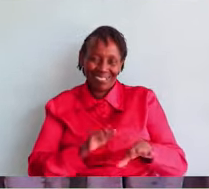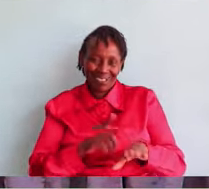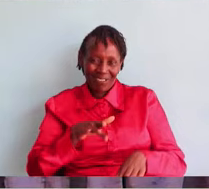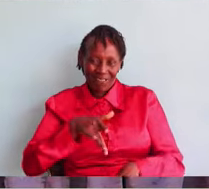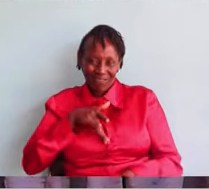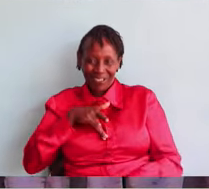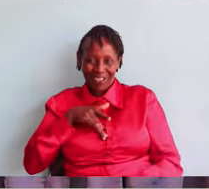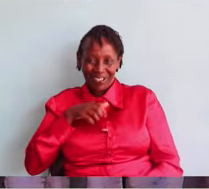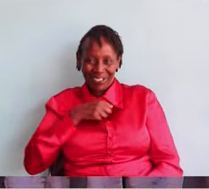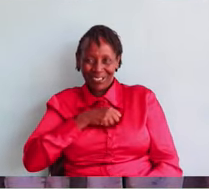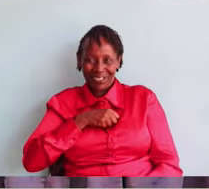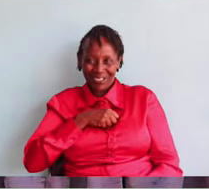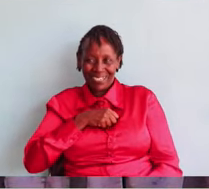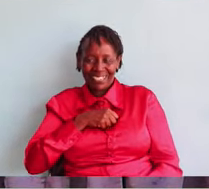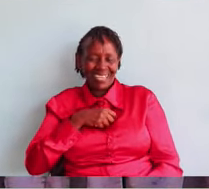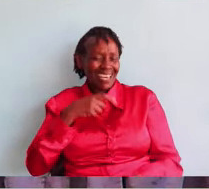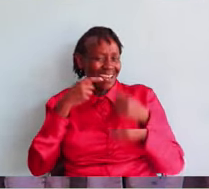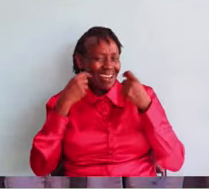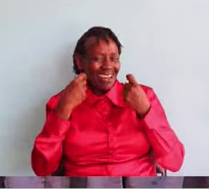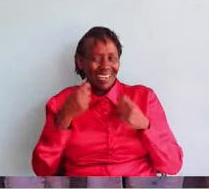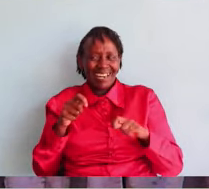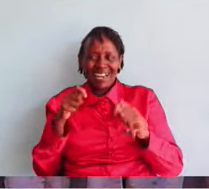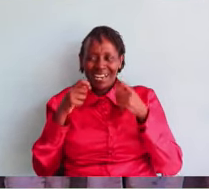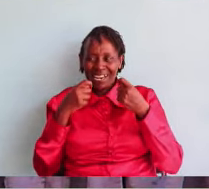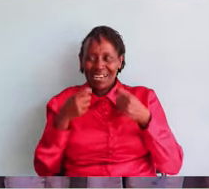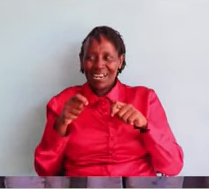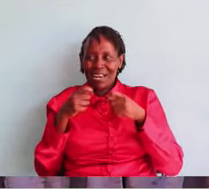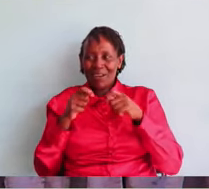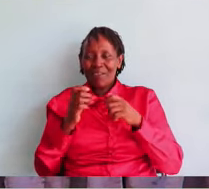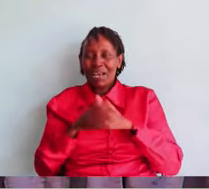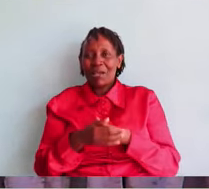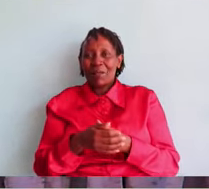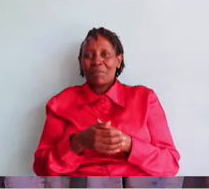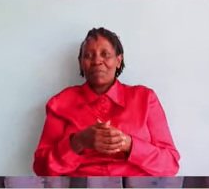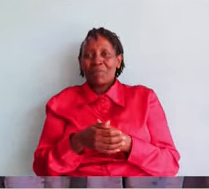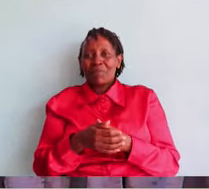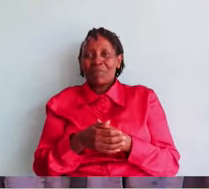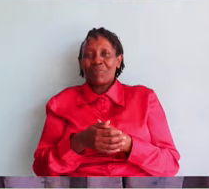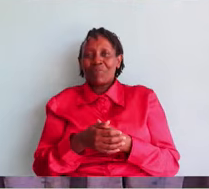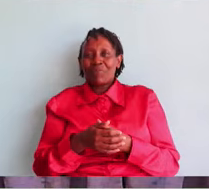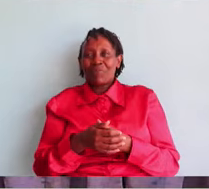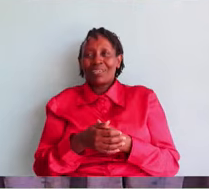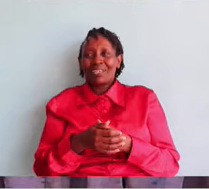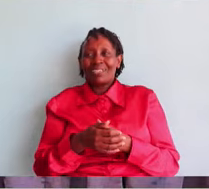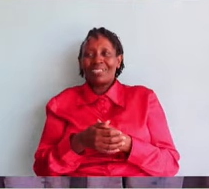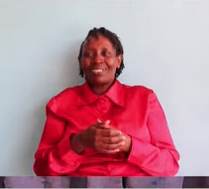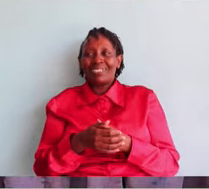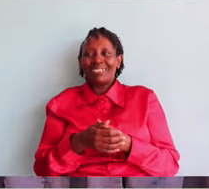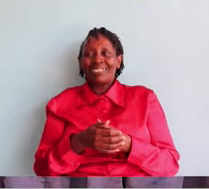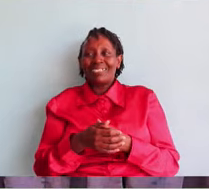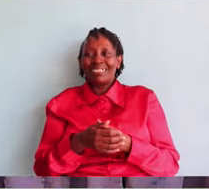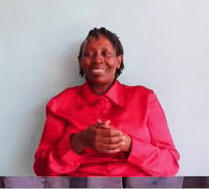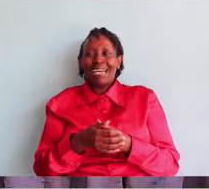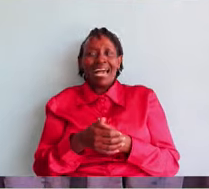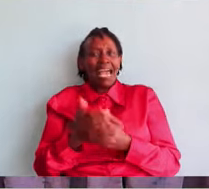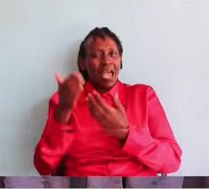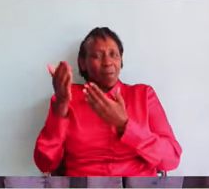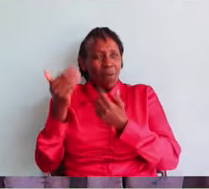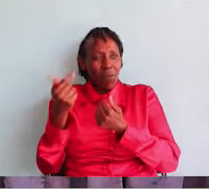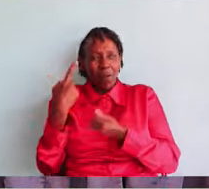you know, it's like trying to get, it should not be. So I look forward to that day, Noah, when you come and stand